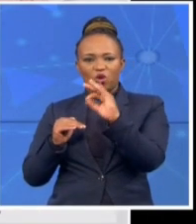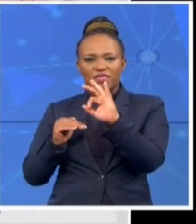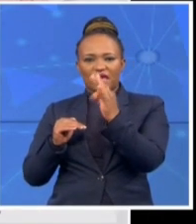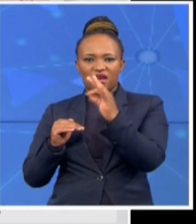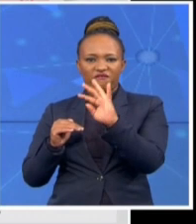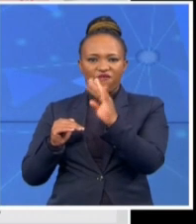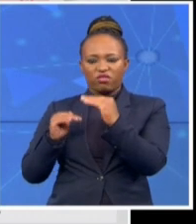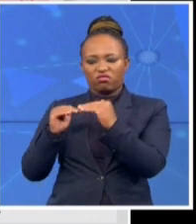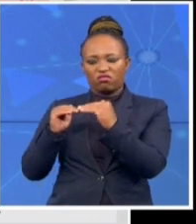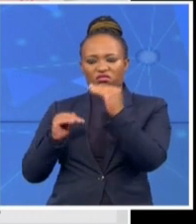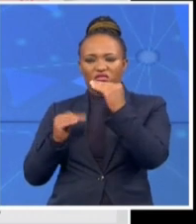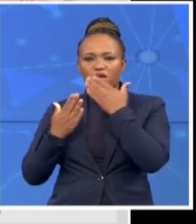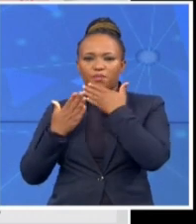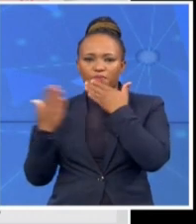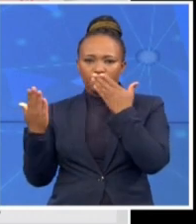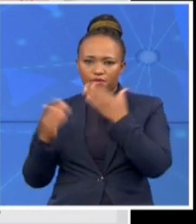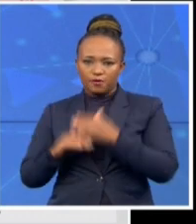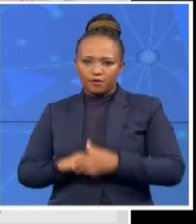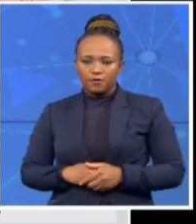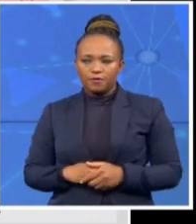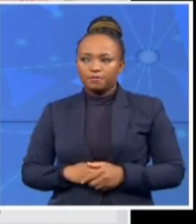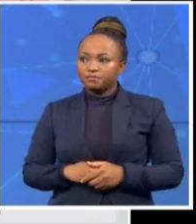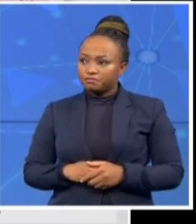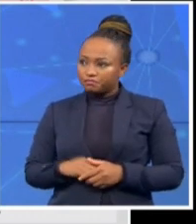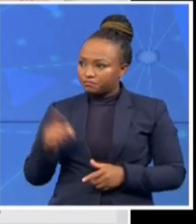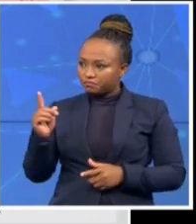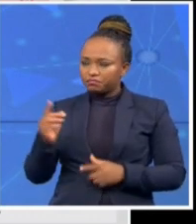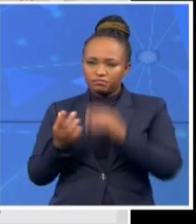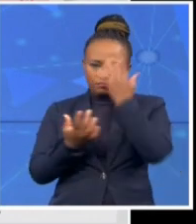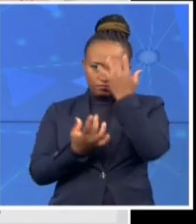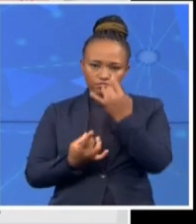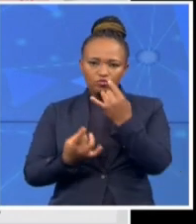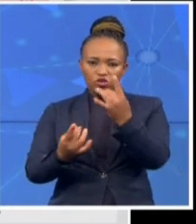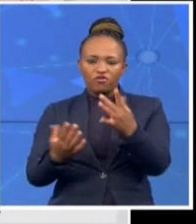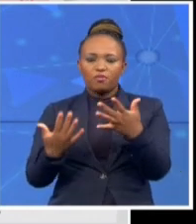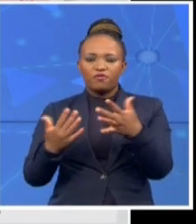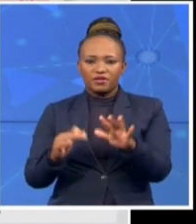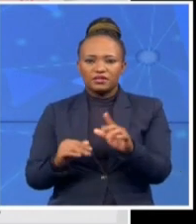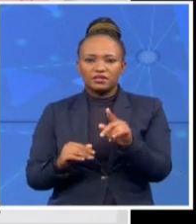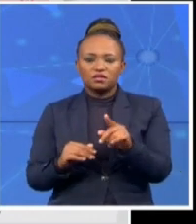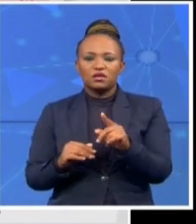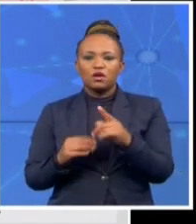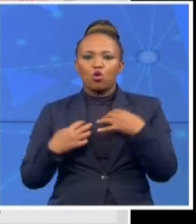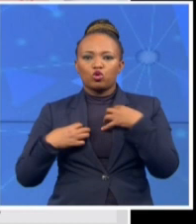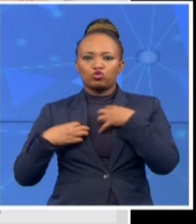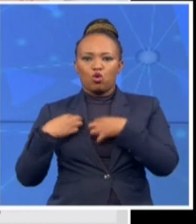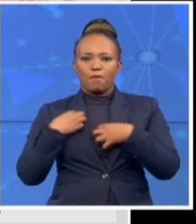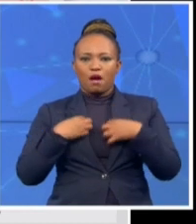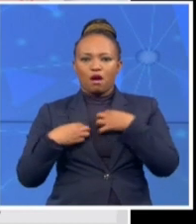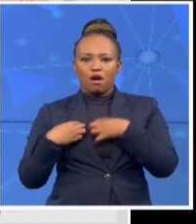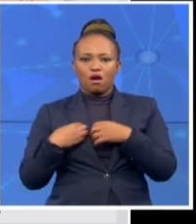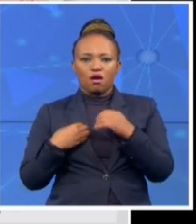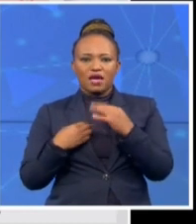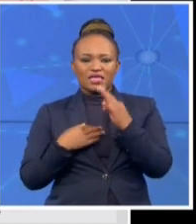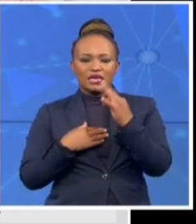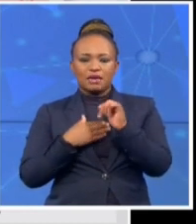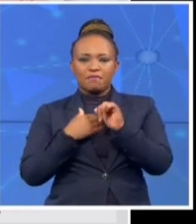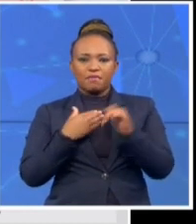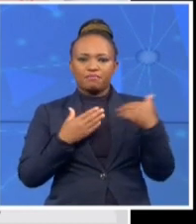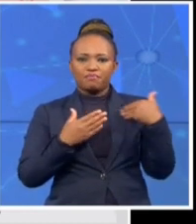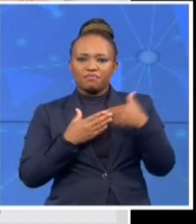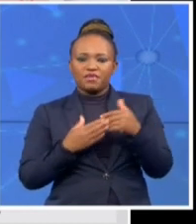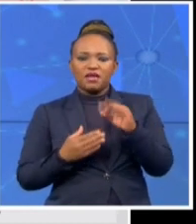update everybody also on our trauma, because we're keeping an eye on this. So over the last 3 months, we've seen 35,000 trauma cases at our 20